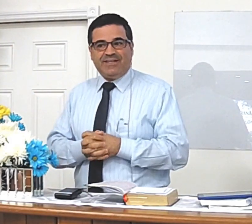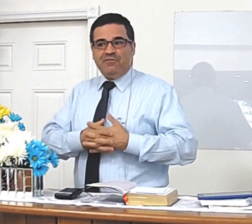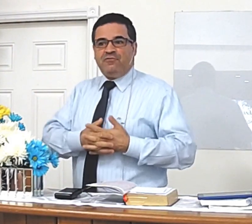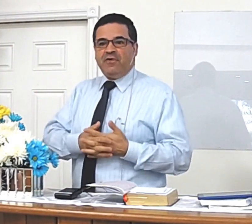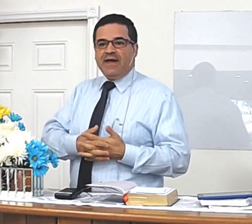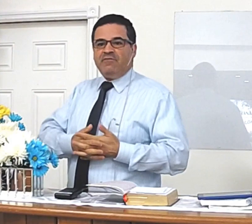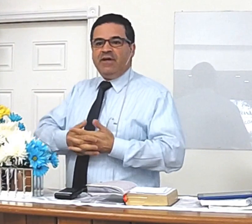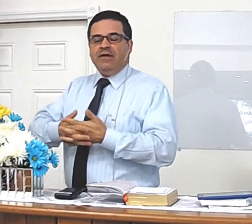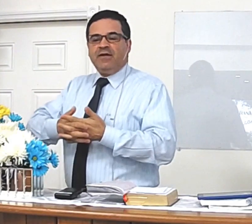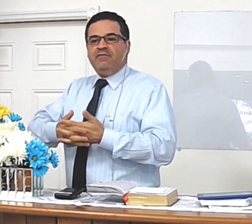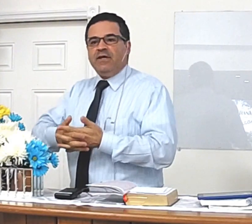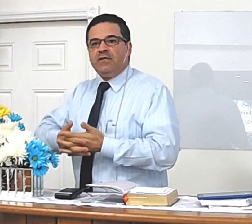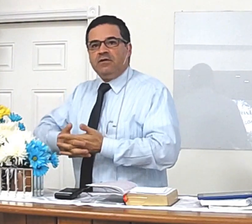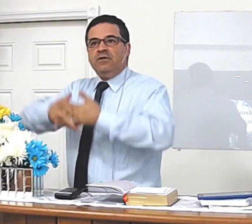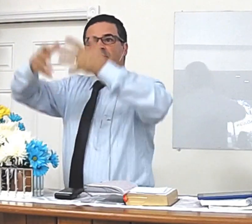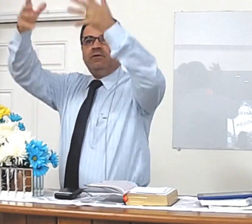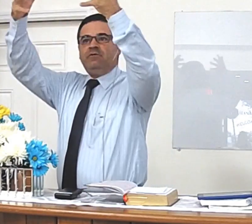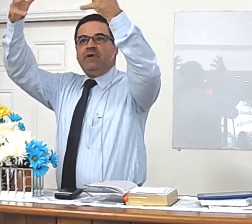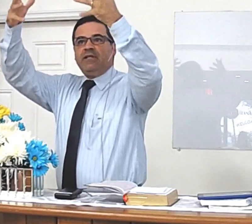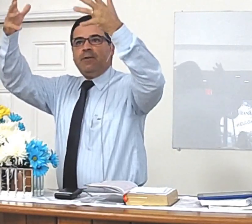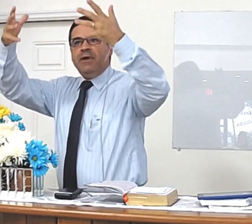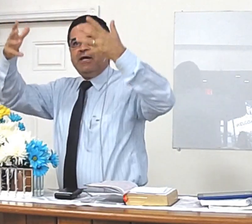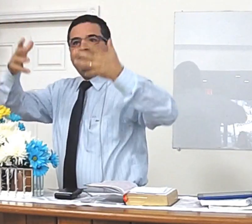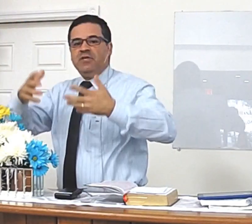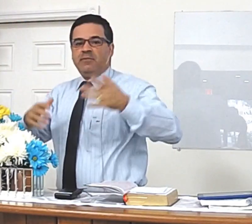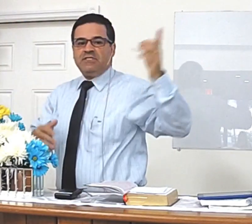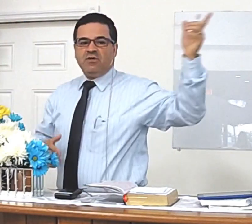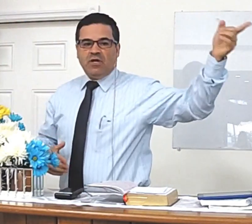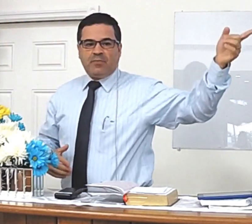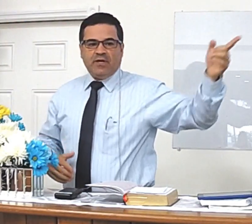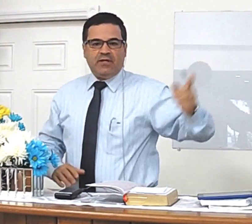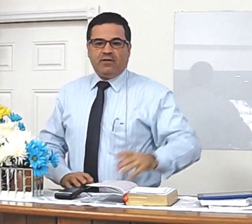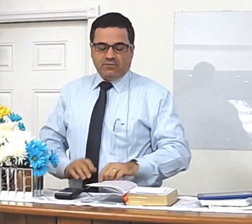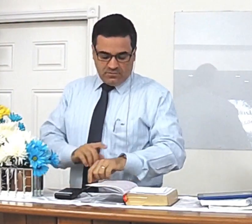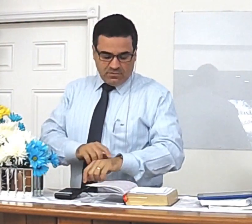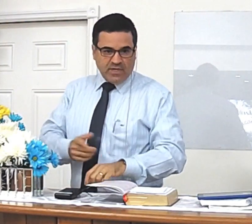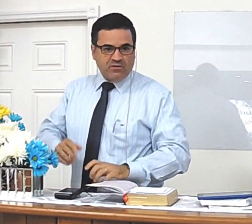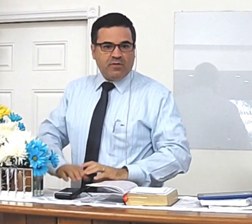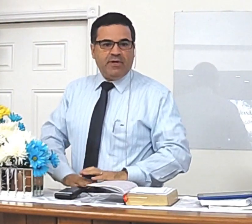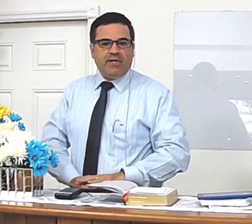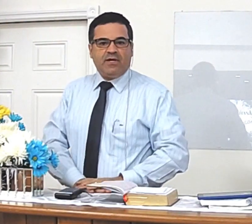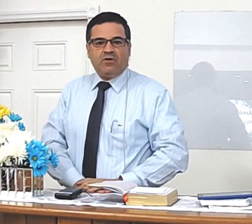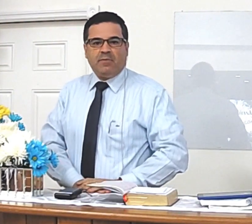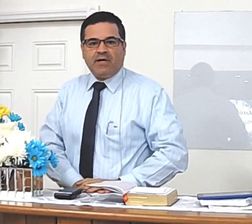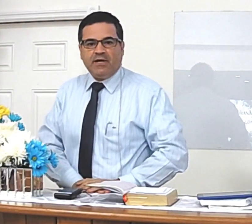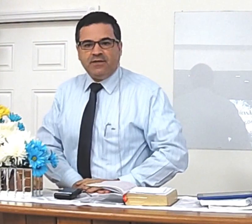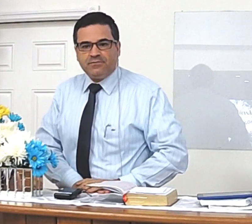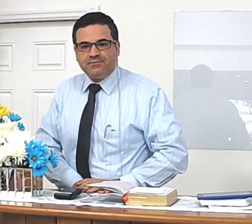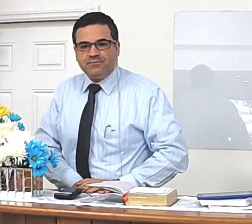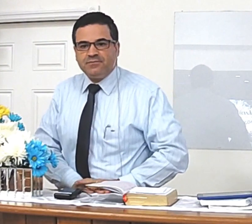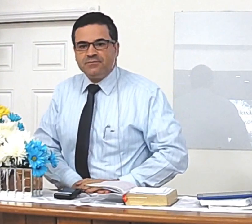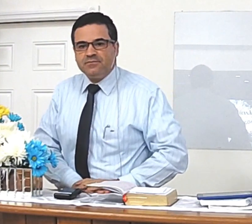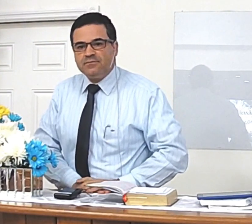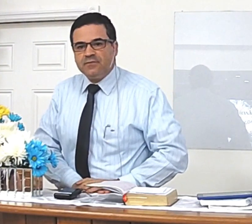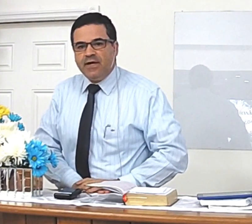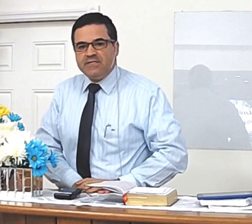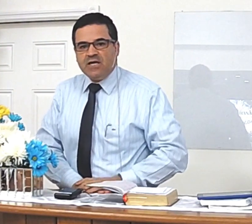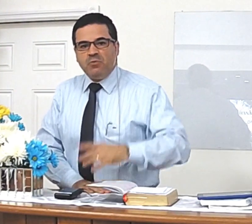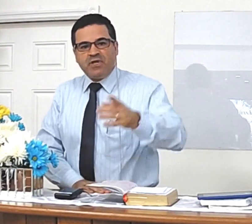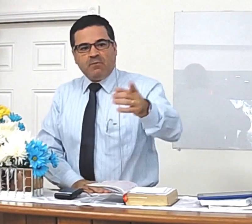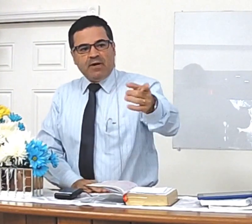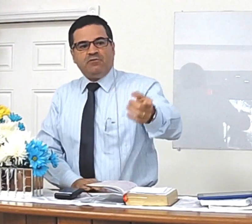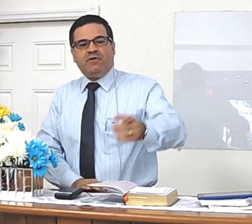need to have faith, but you sleep at home. You have faith that will do well in life, but then you see him at 10 o'clock in the morning. Where's the